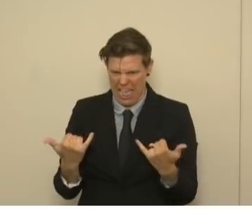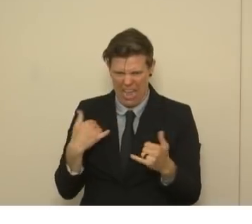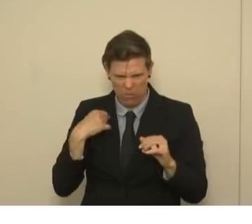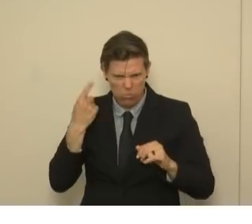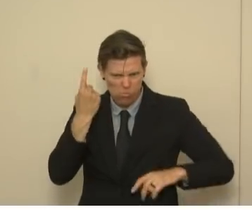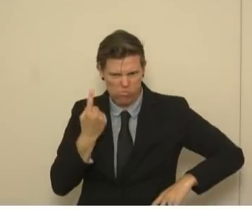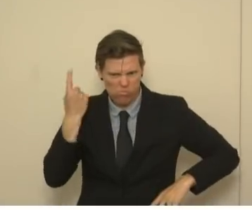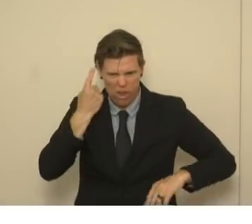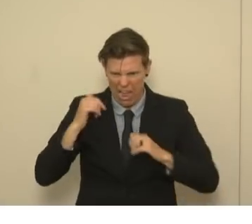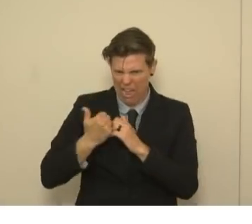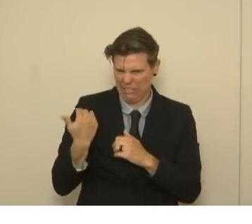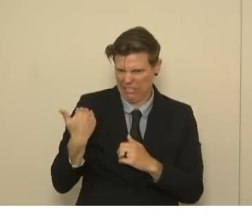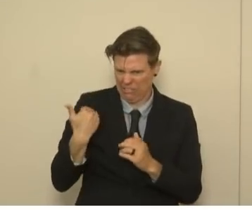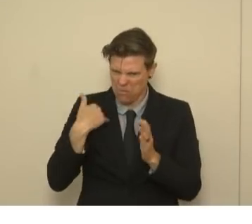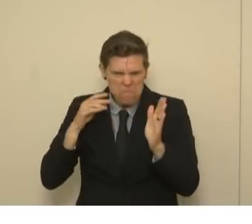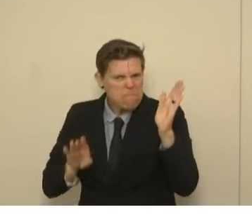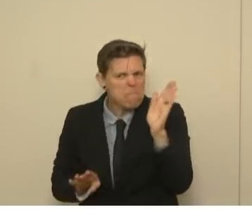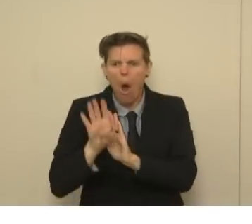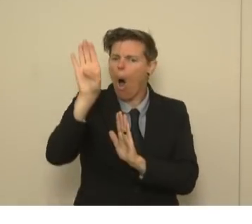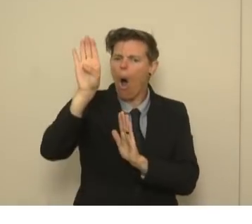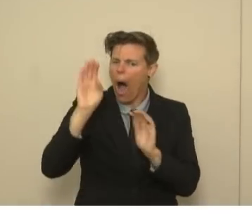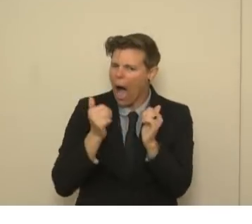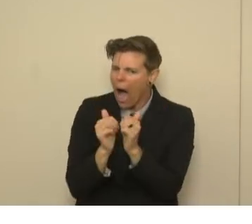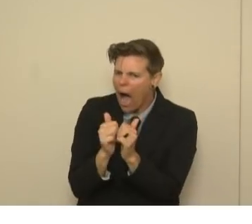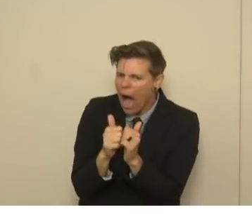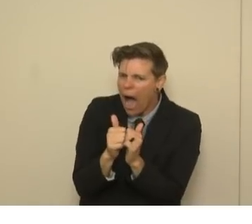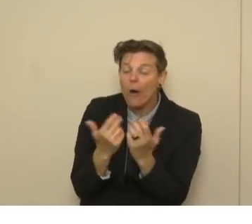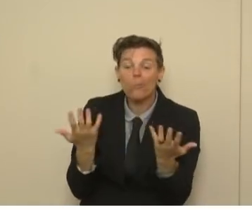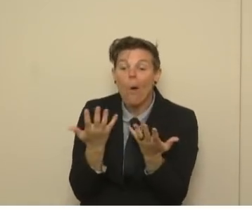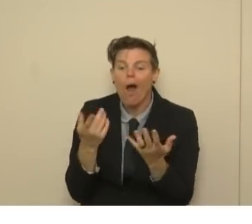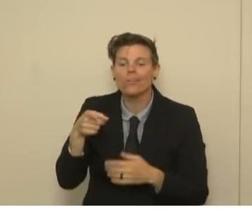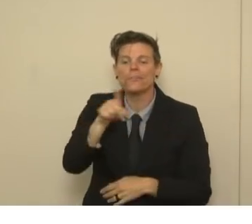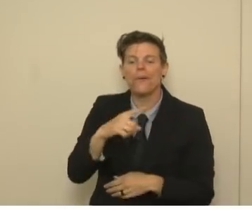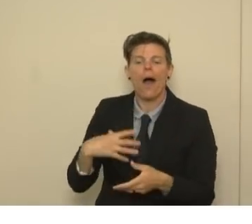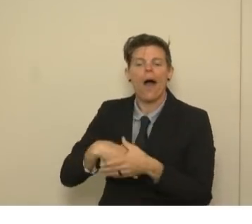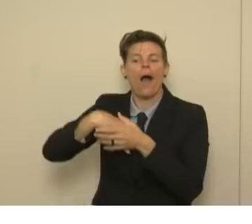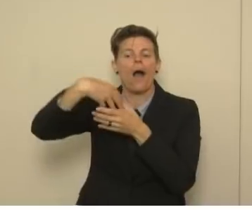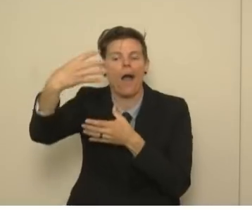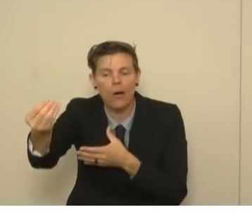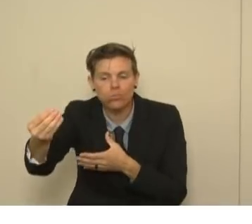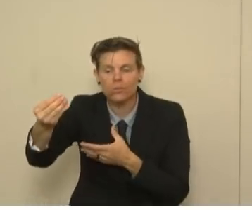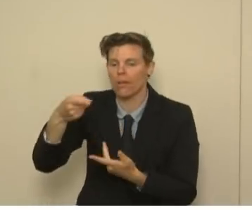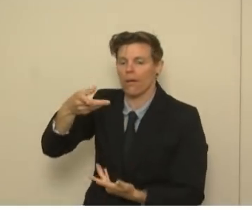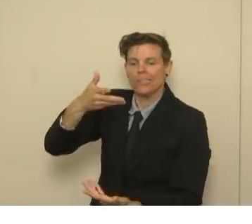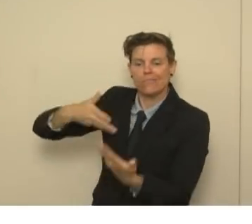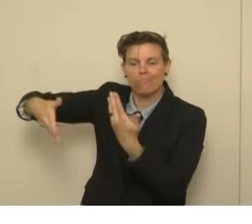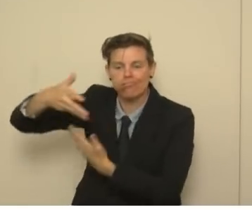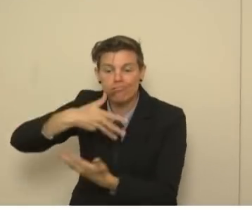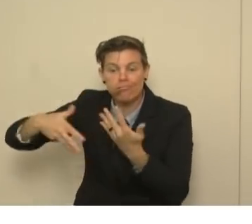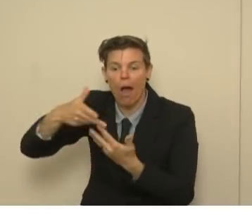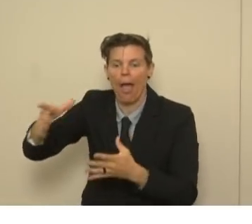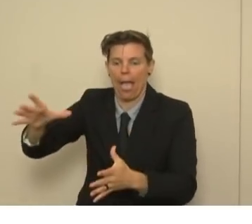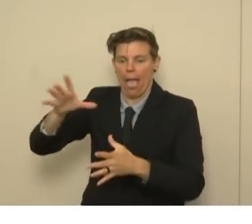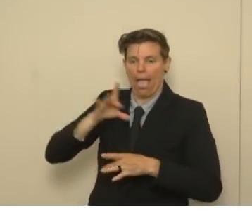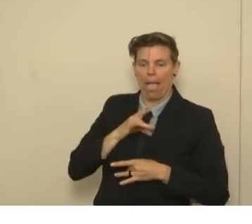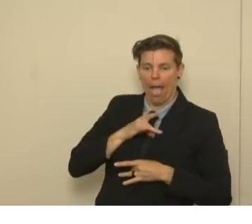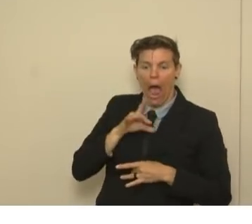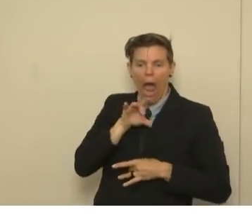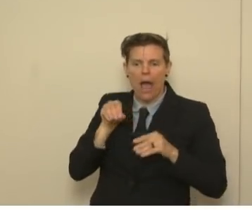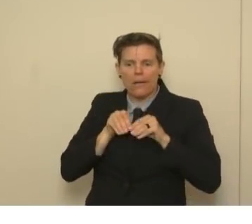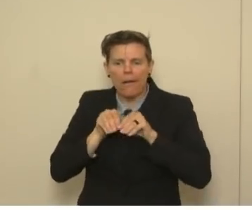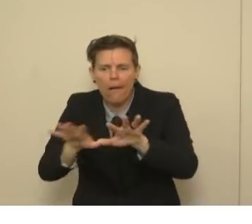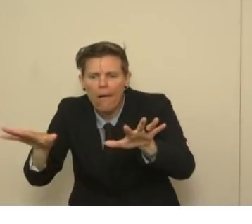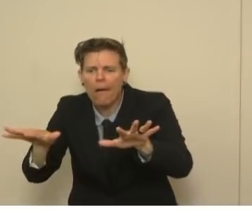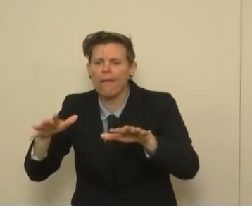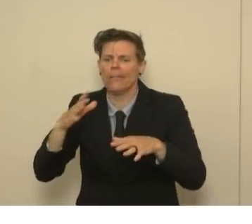That's how we get COVID. We share that same air with someone else, and there are droplets in that air that we breathe in, and that is in